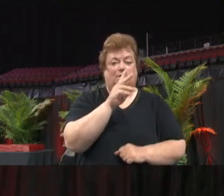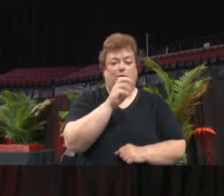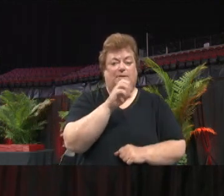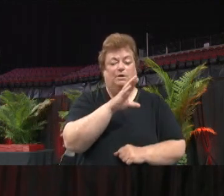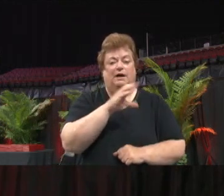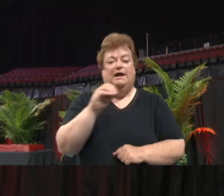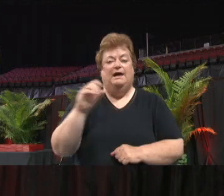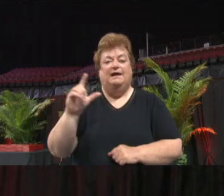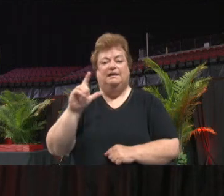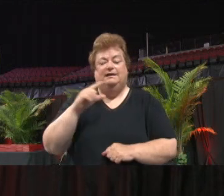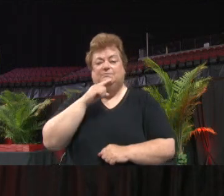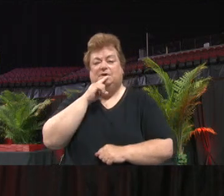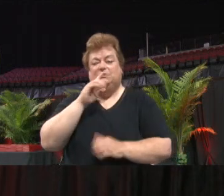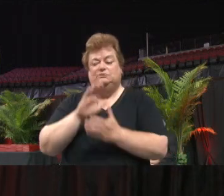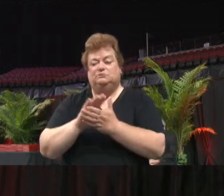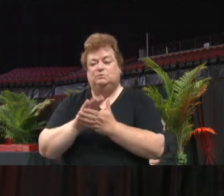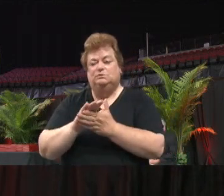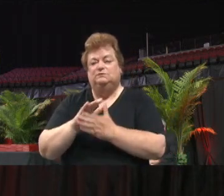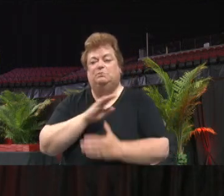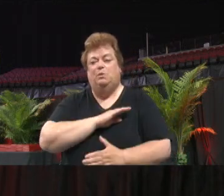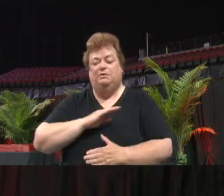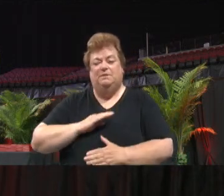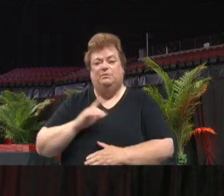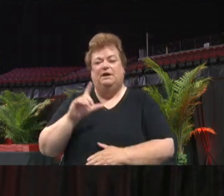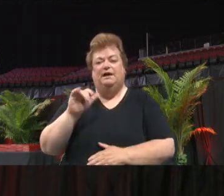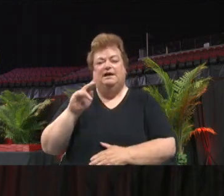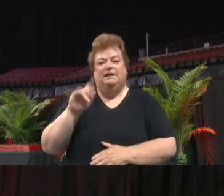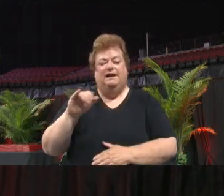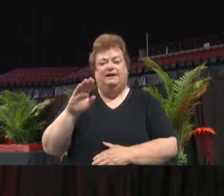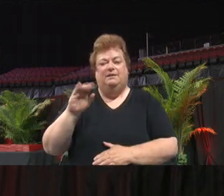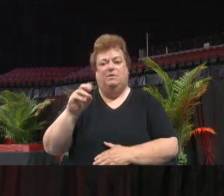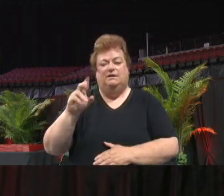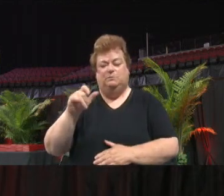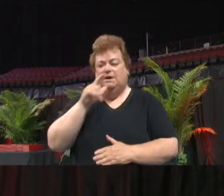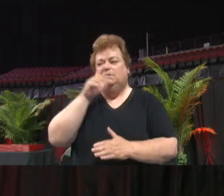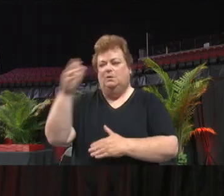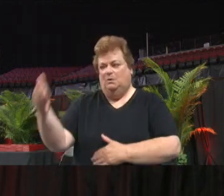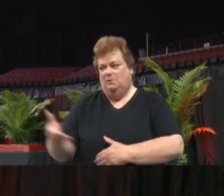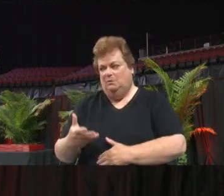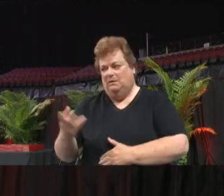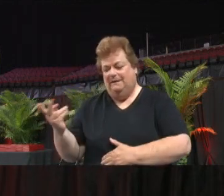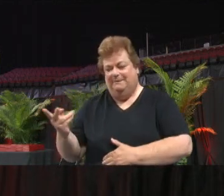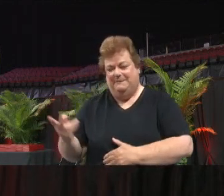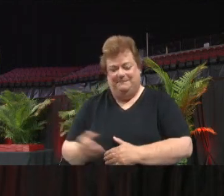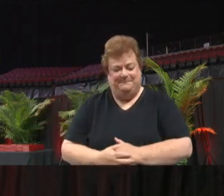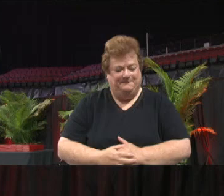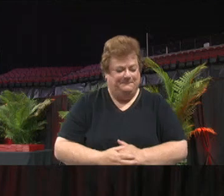Schools Board Member, Lanny Boswell. Please welcome them.